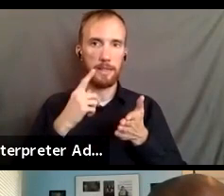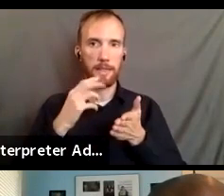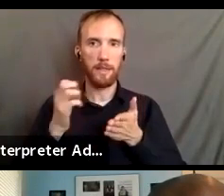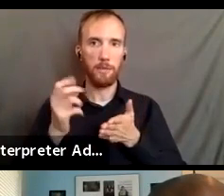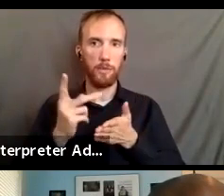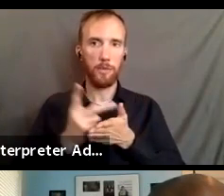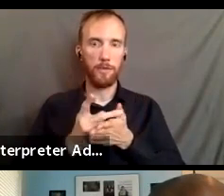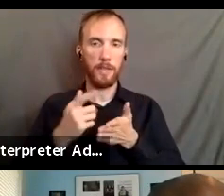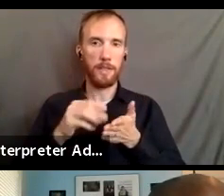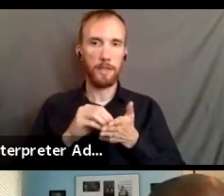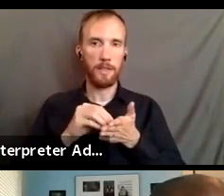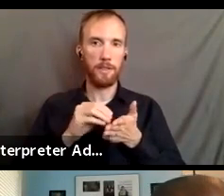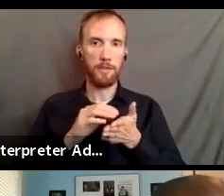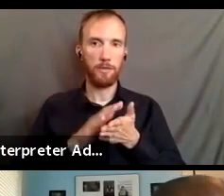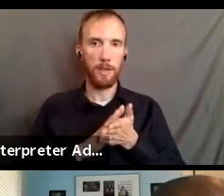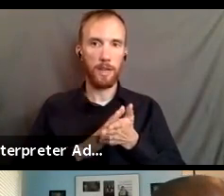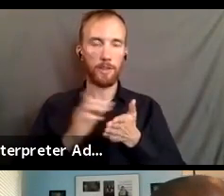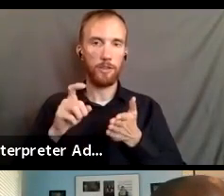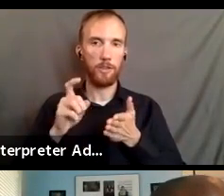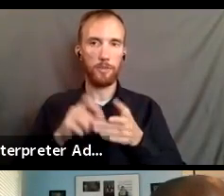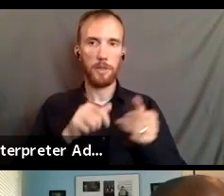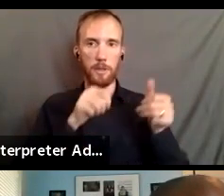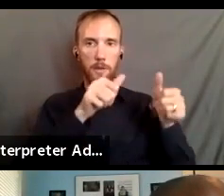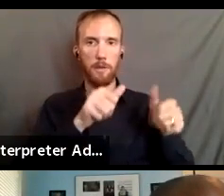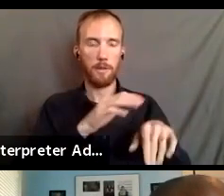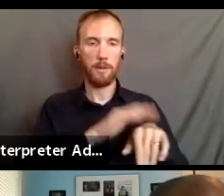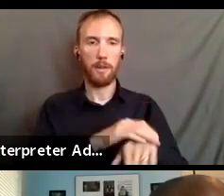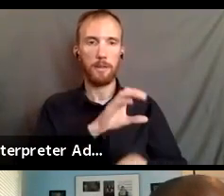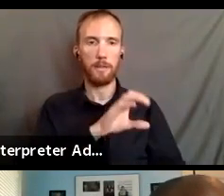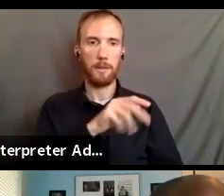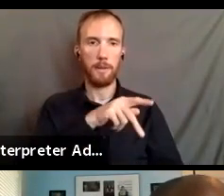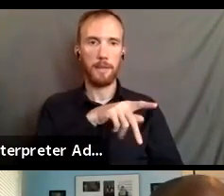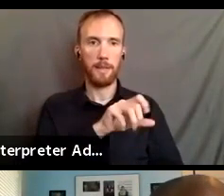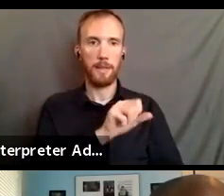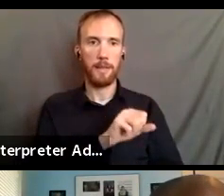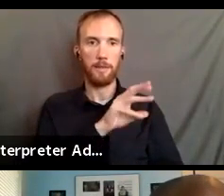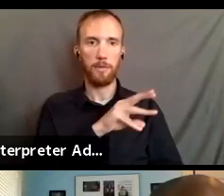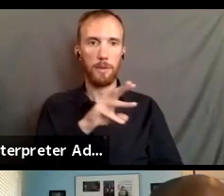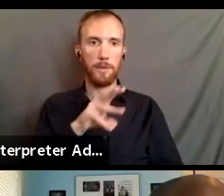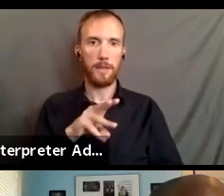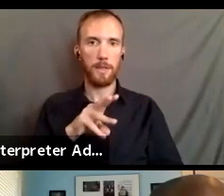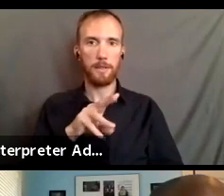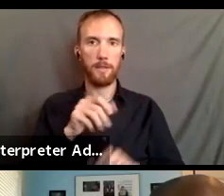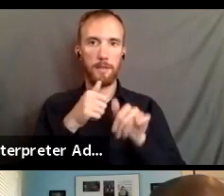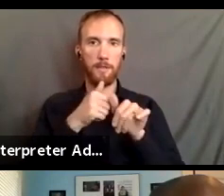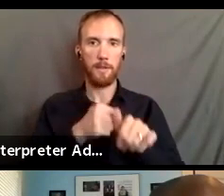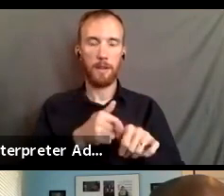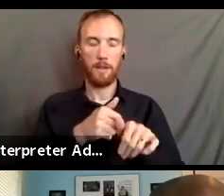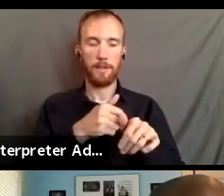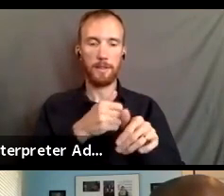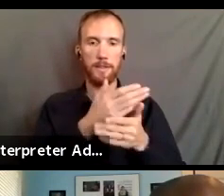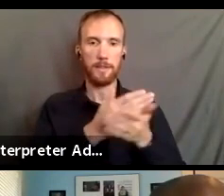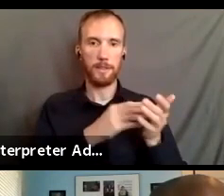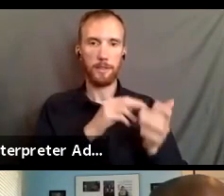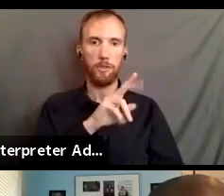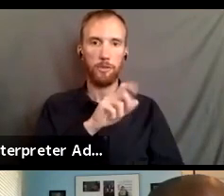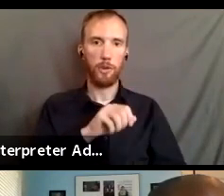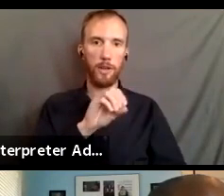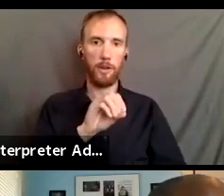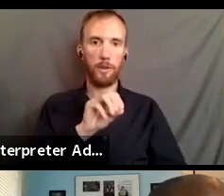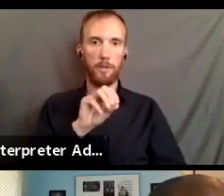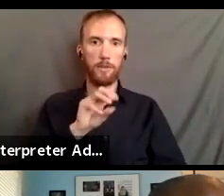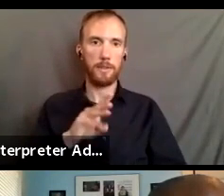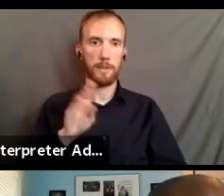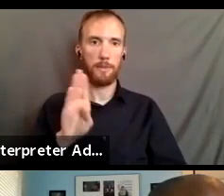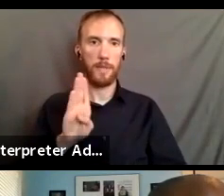records of proceedings be posted on the chicago board of education website in accordance with section 2.06 b of the